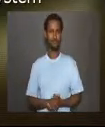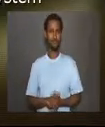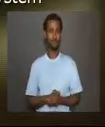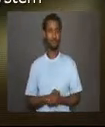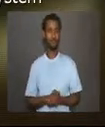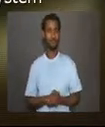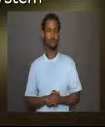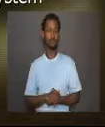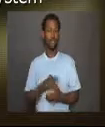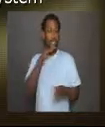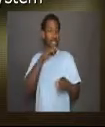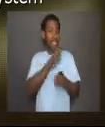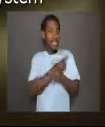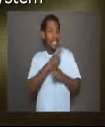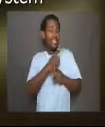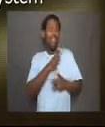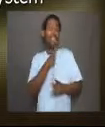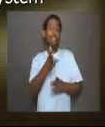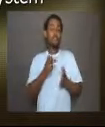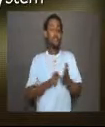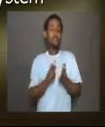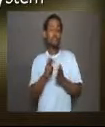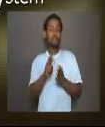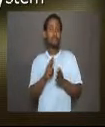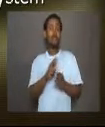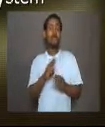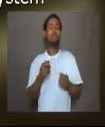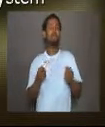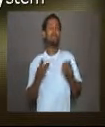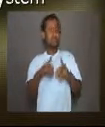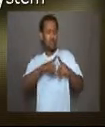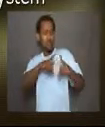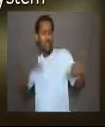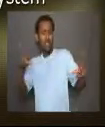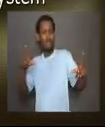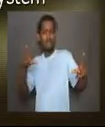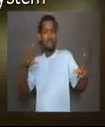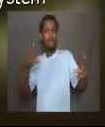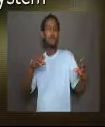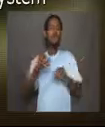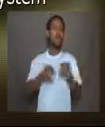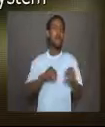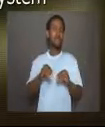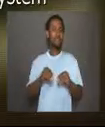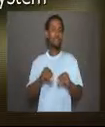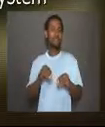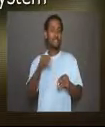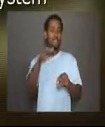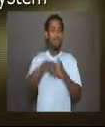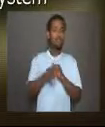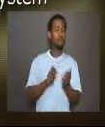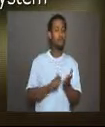Therefore, indirect democracies are the most widely practiced forms of